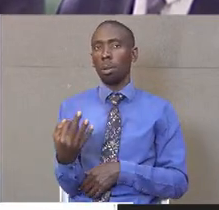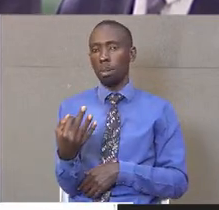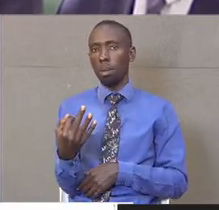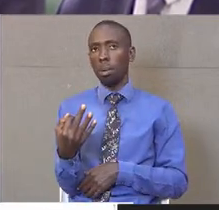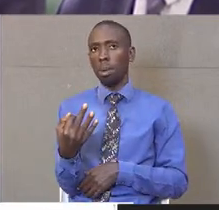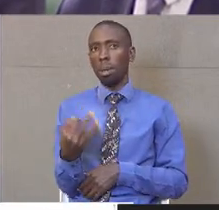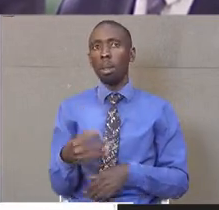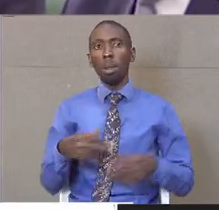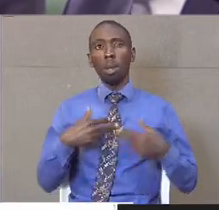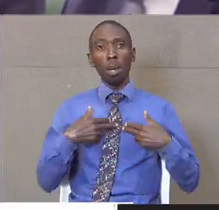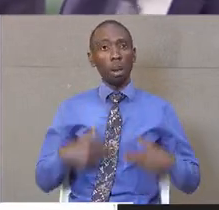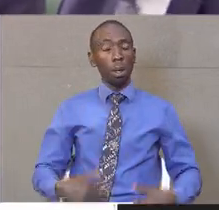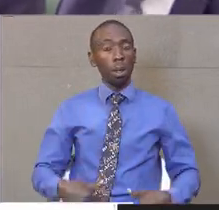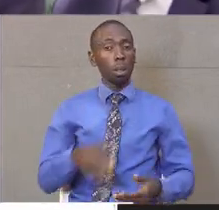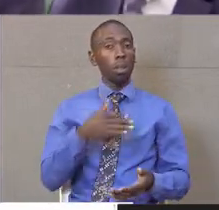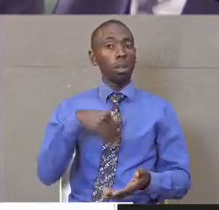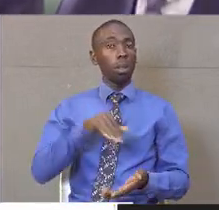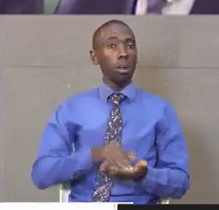Health Center 3.